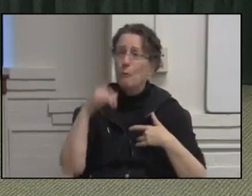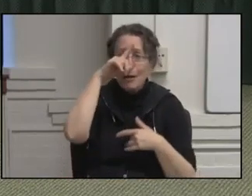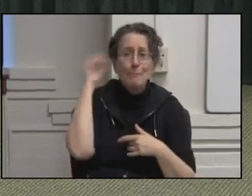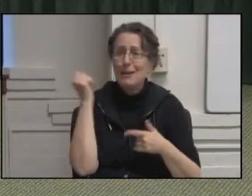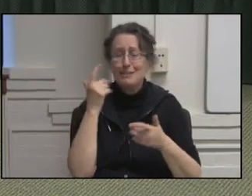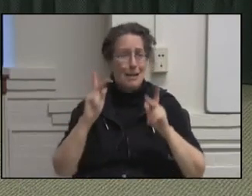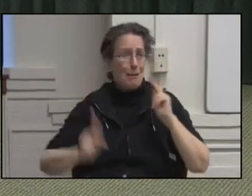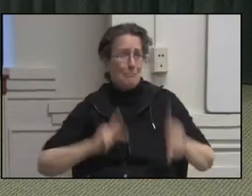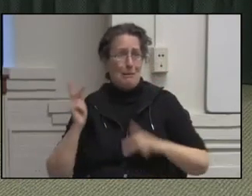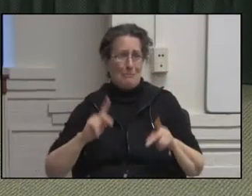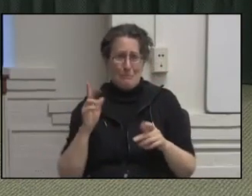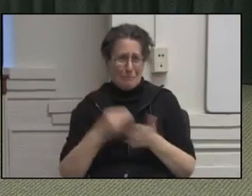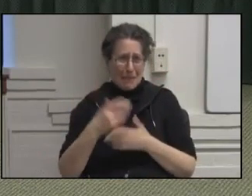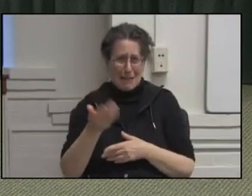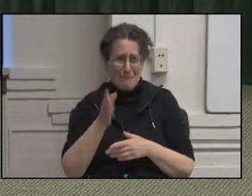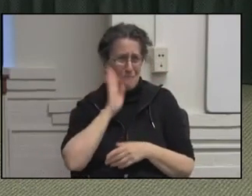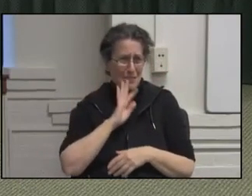want to legislate that.